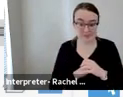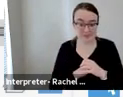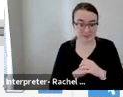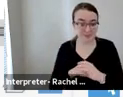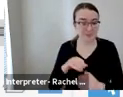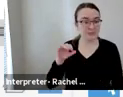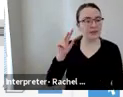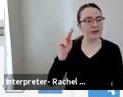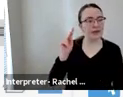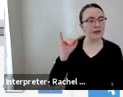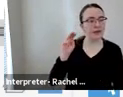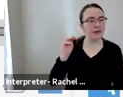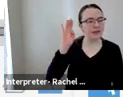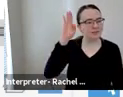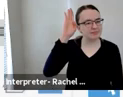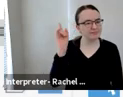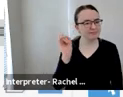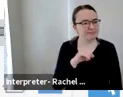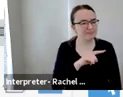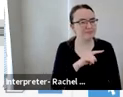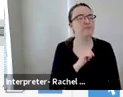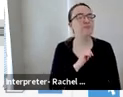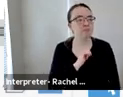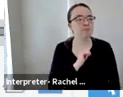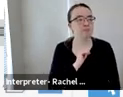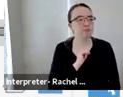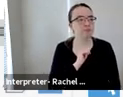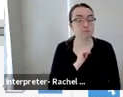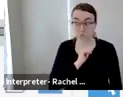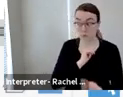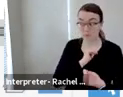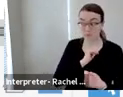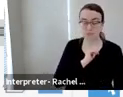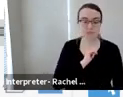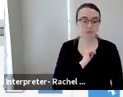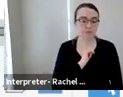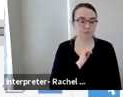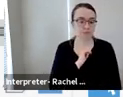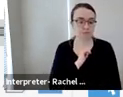Yeah, Jeff, I'll ask you a question. Okay. Okay, so